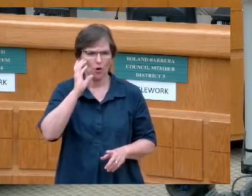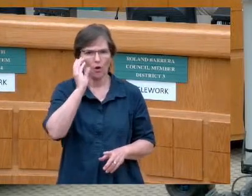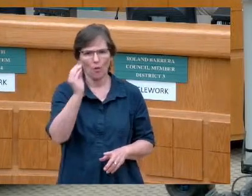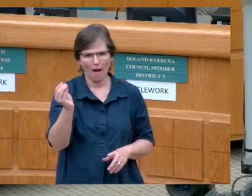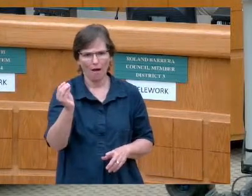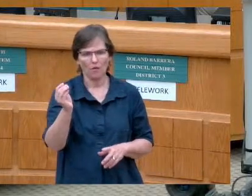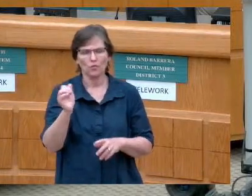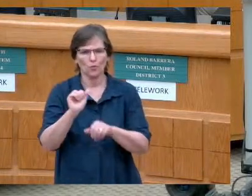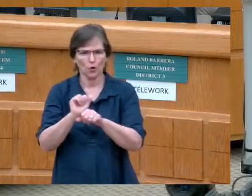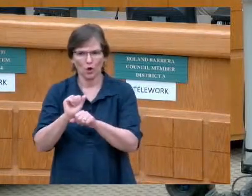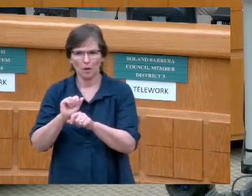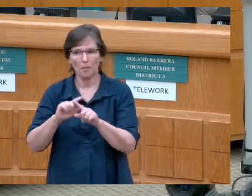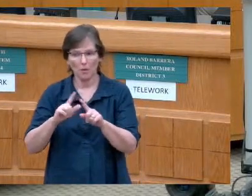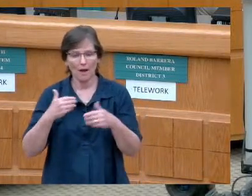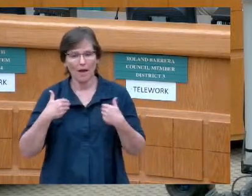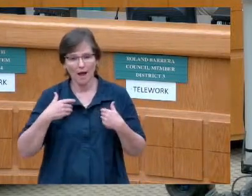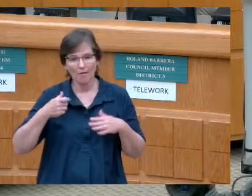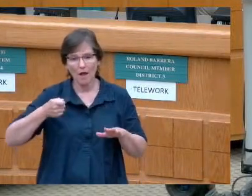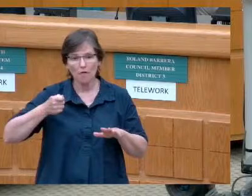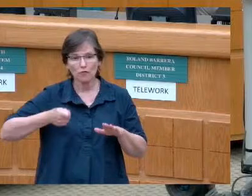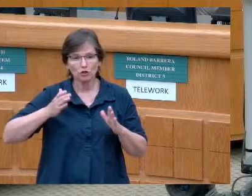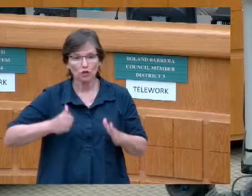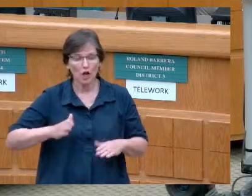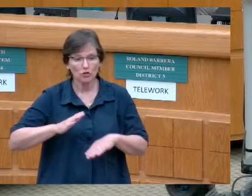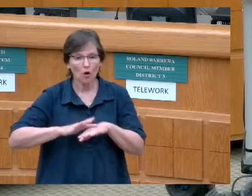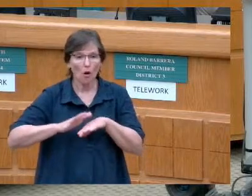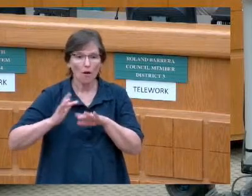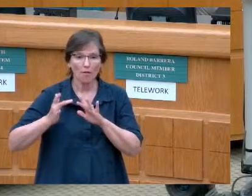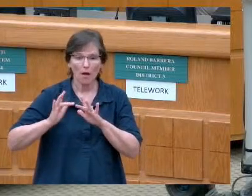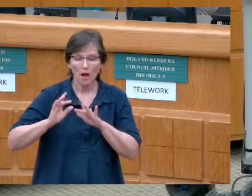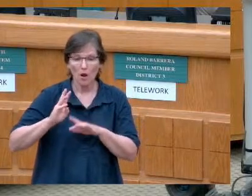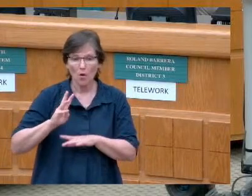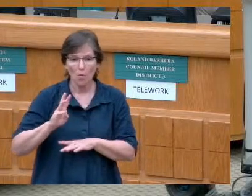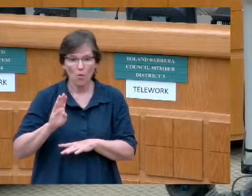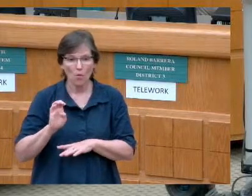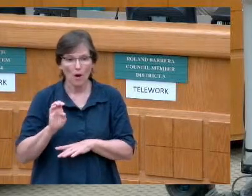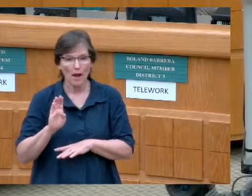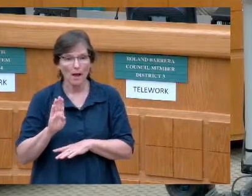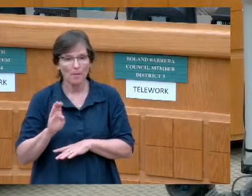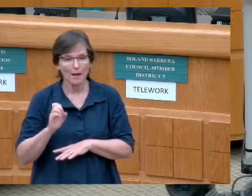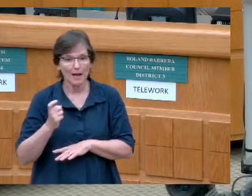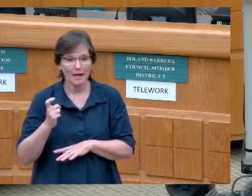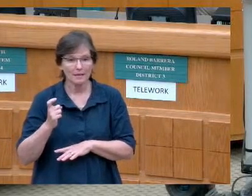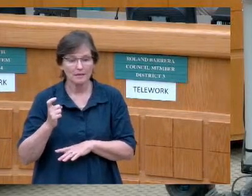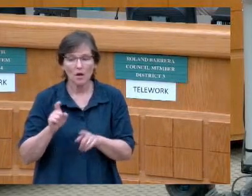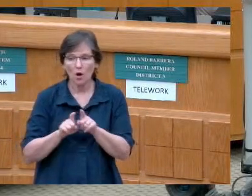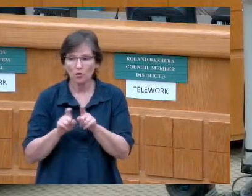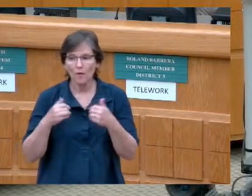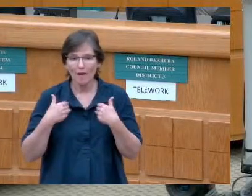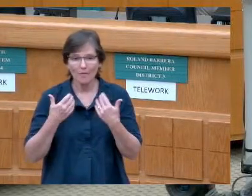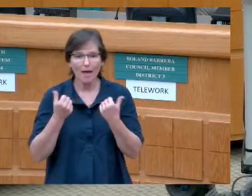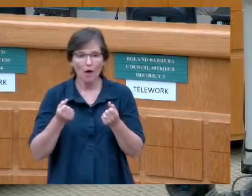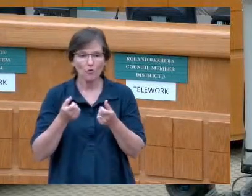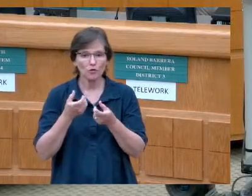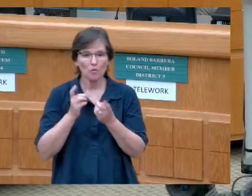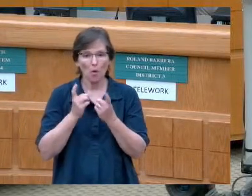judge is here through WebEx, and Annette is here if you have any questions, or I'm